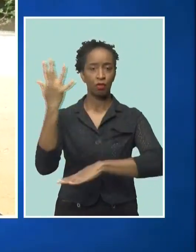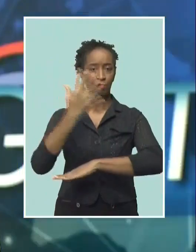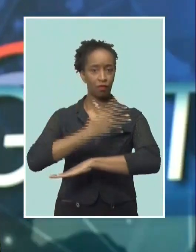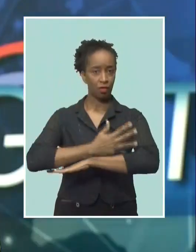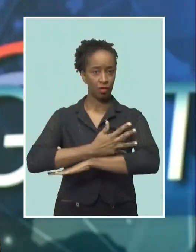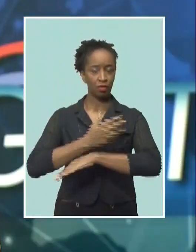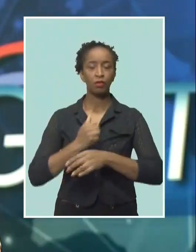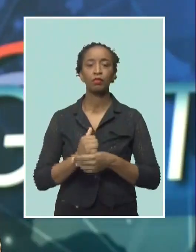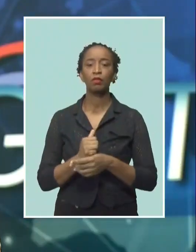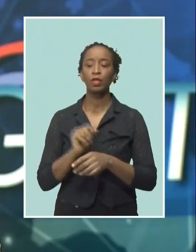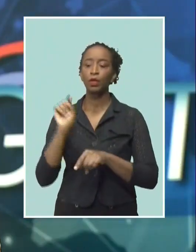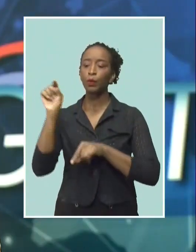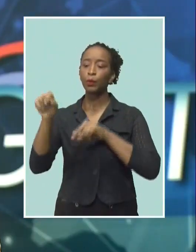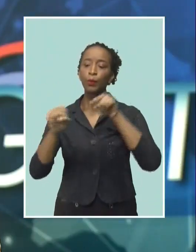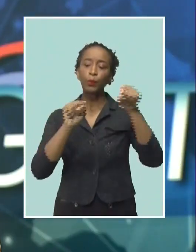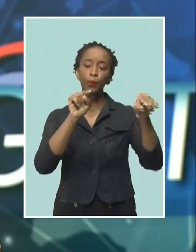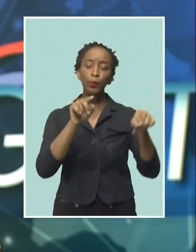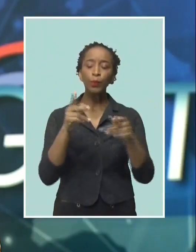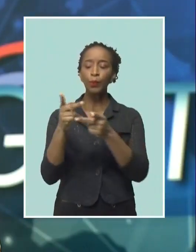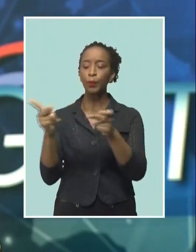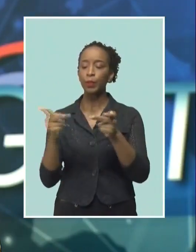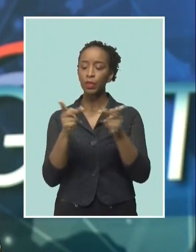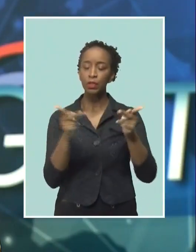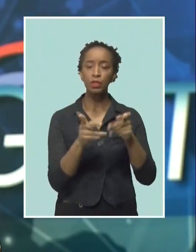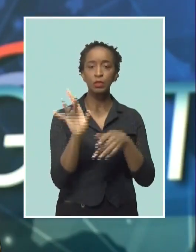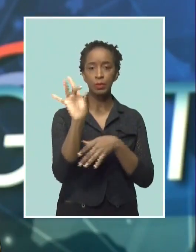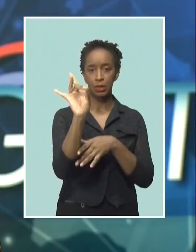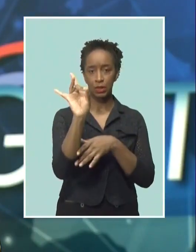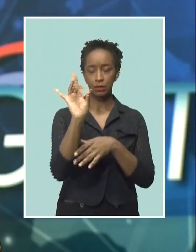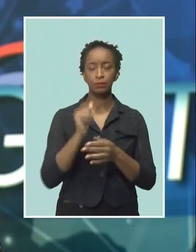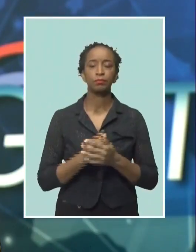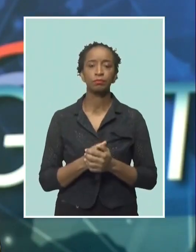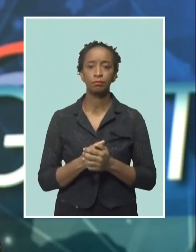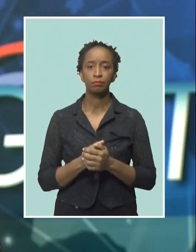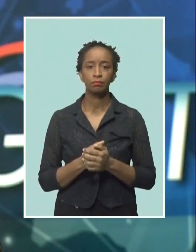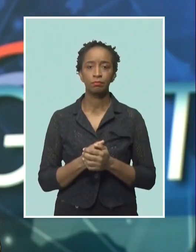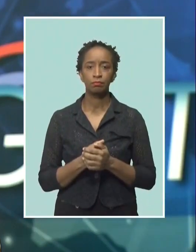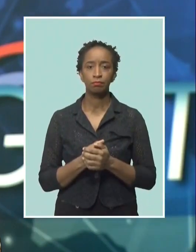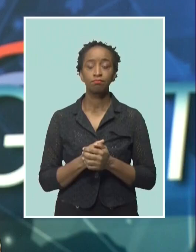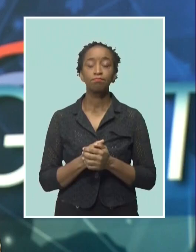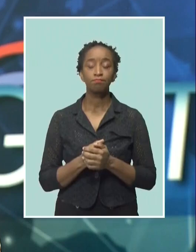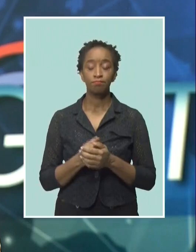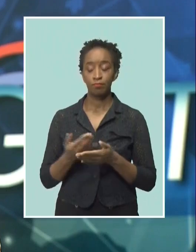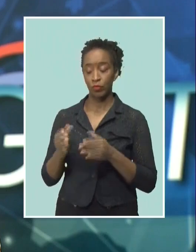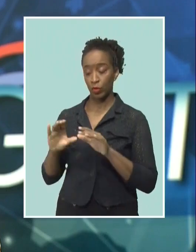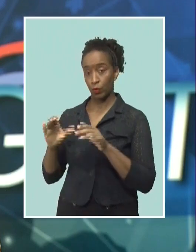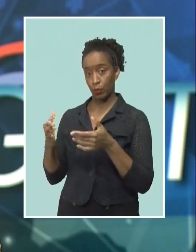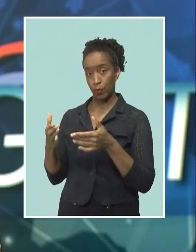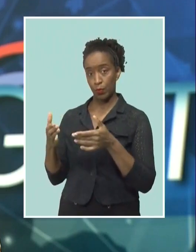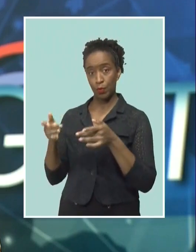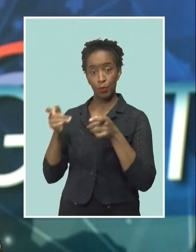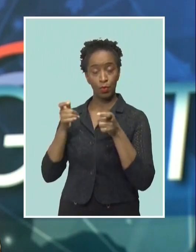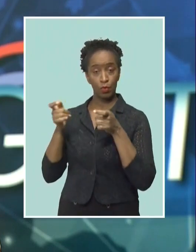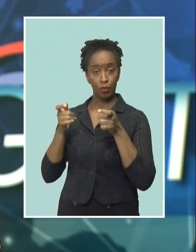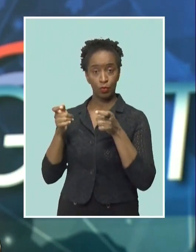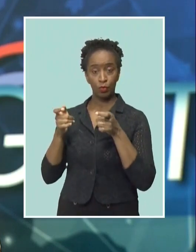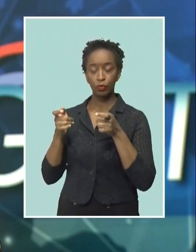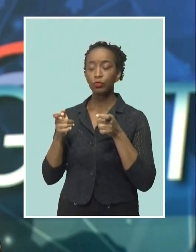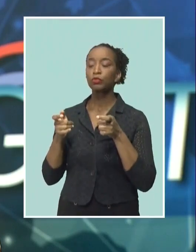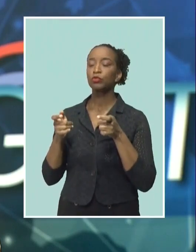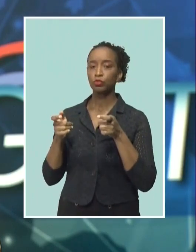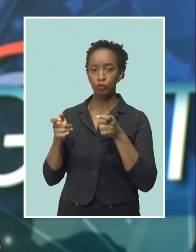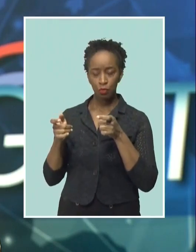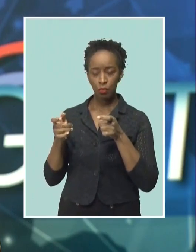diverse venues. Addressing a news conference, Applewaite said organizers of the festival received scores of entries this